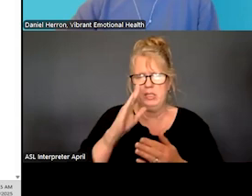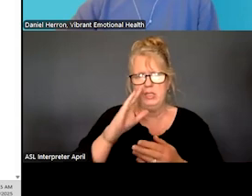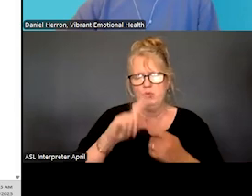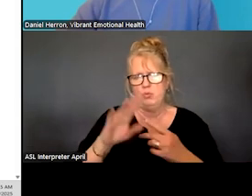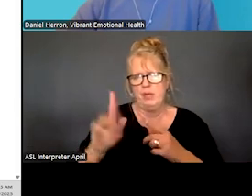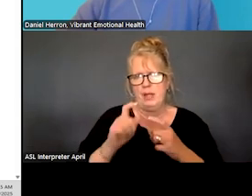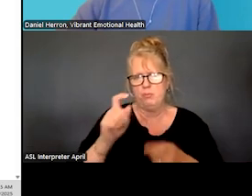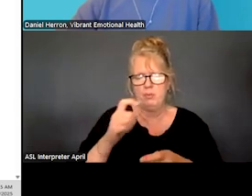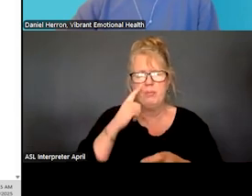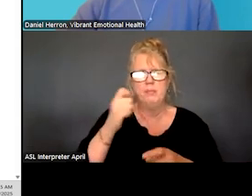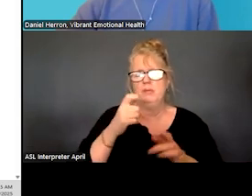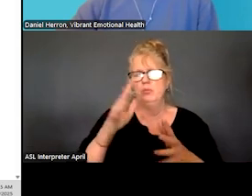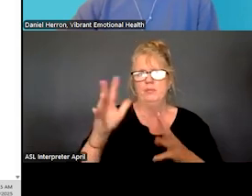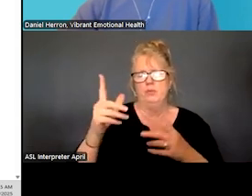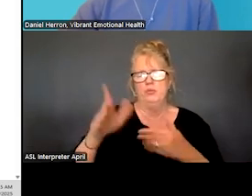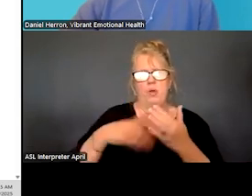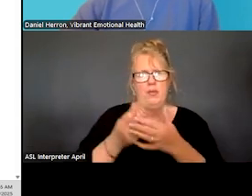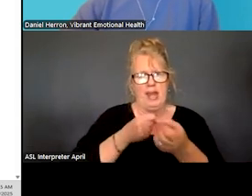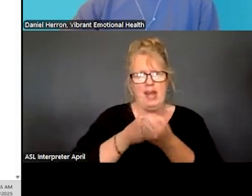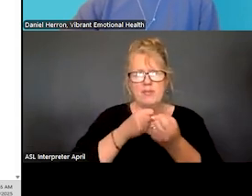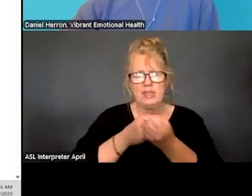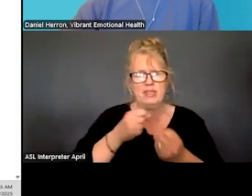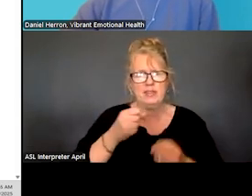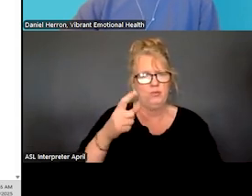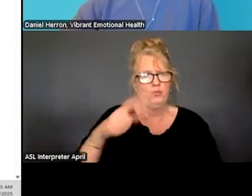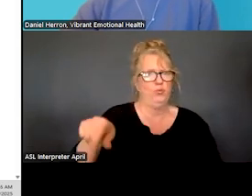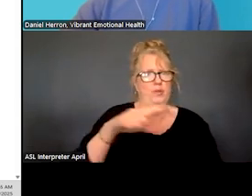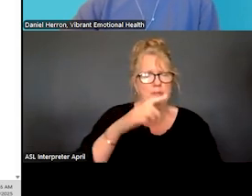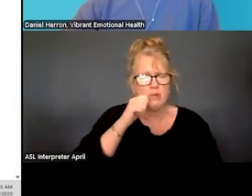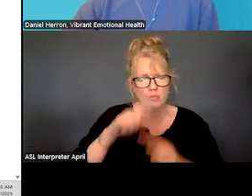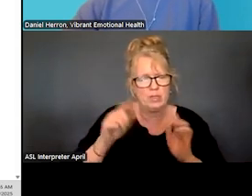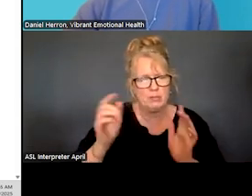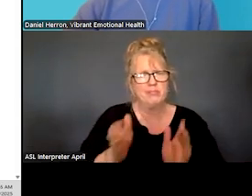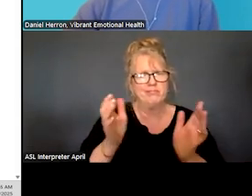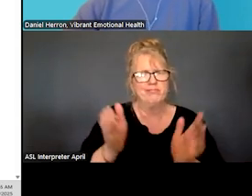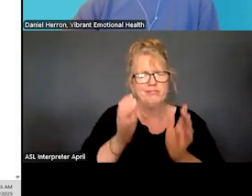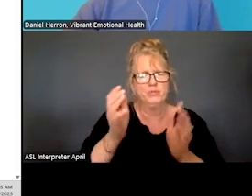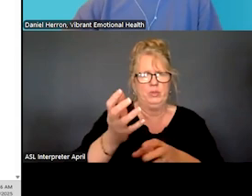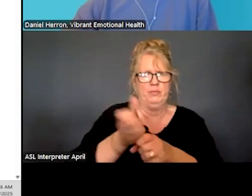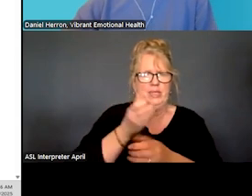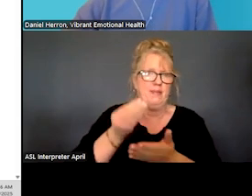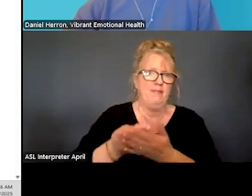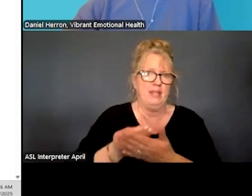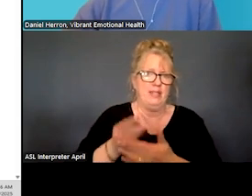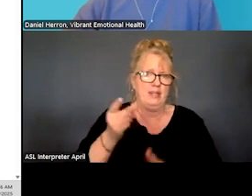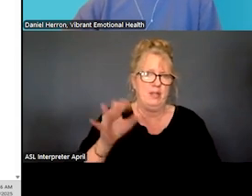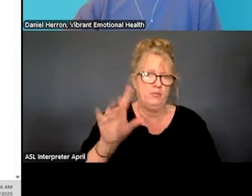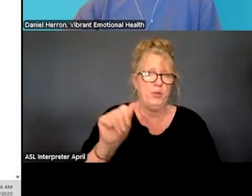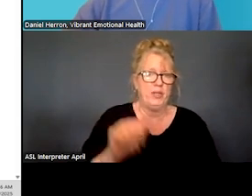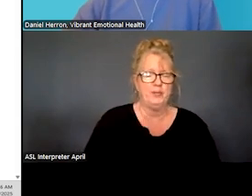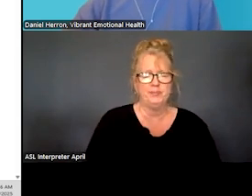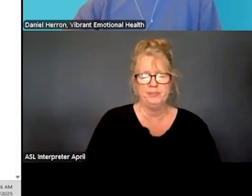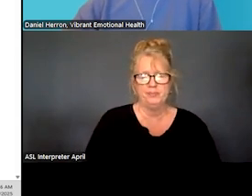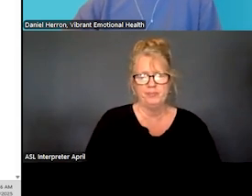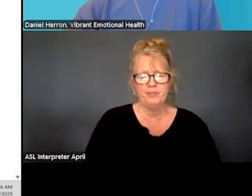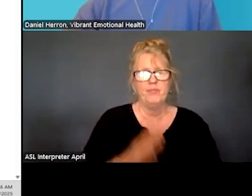So shout out to all the Florida advocates on the call that have been really pushing for funding there. And then I'll move